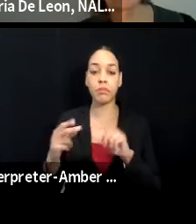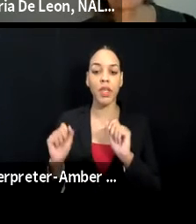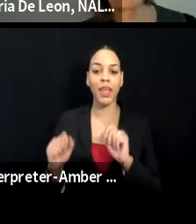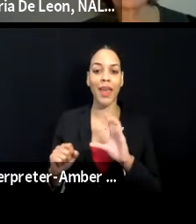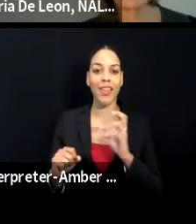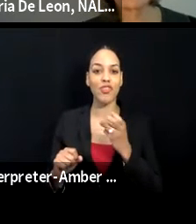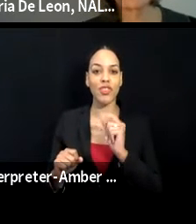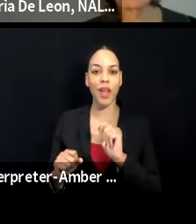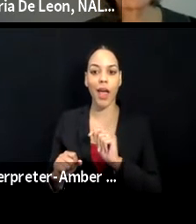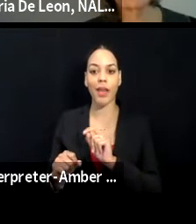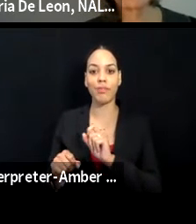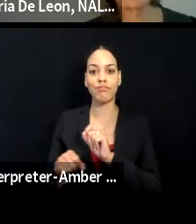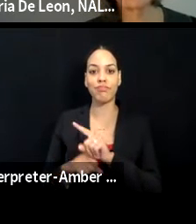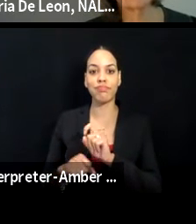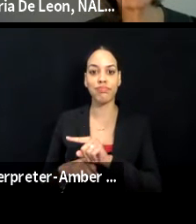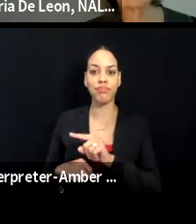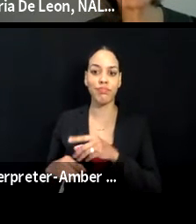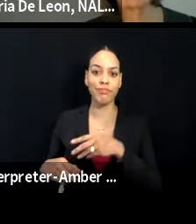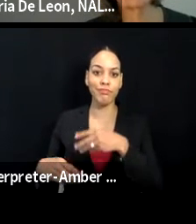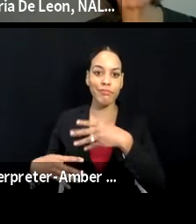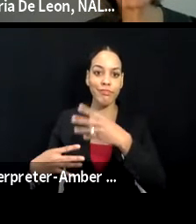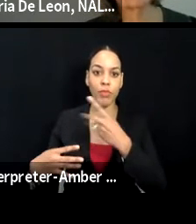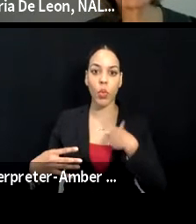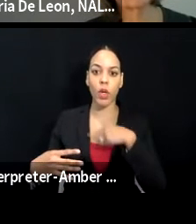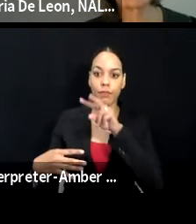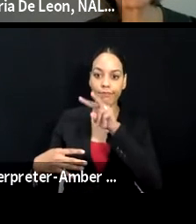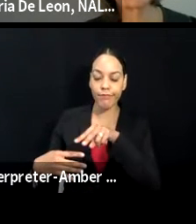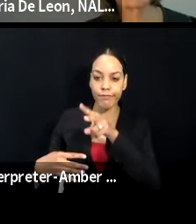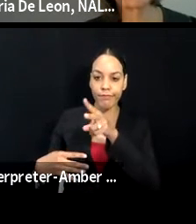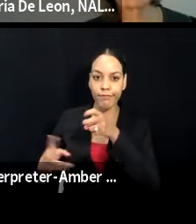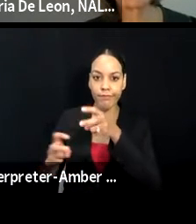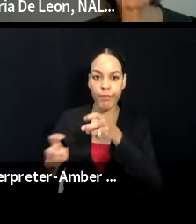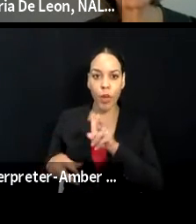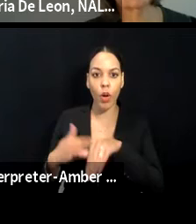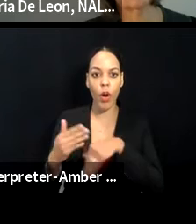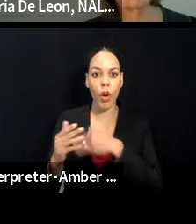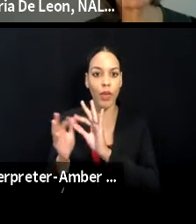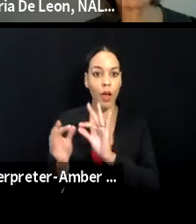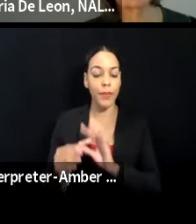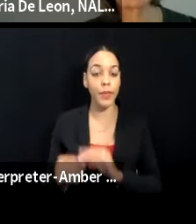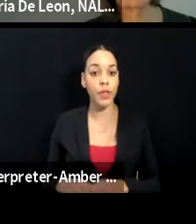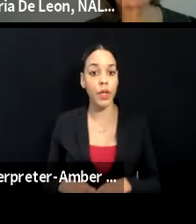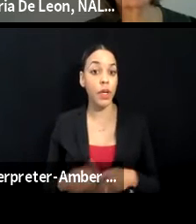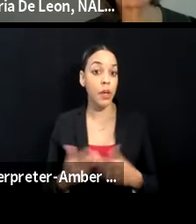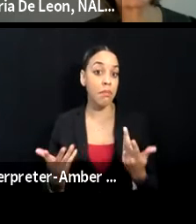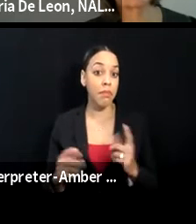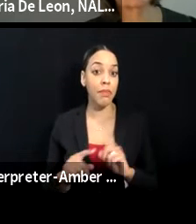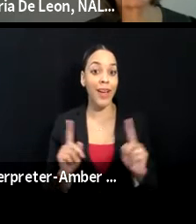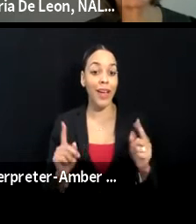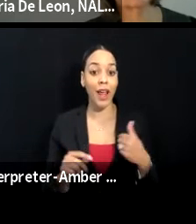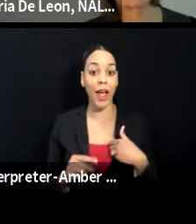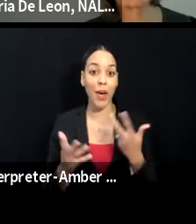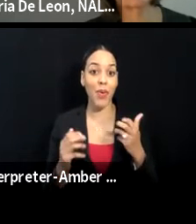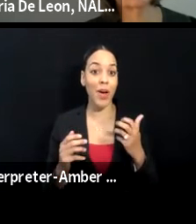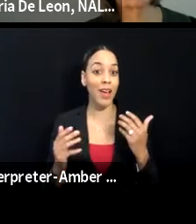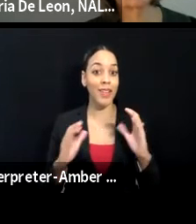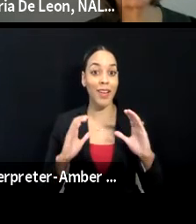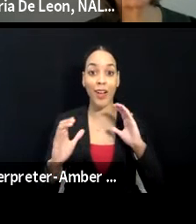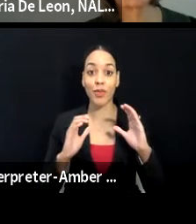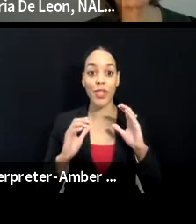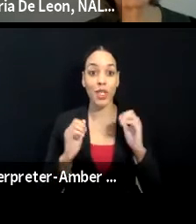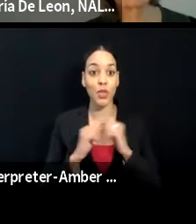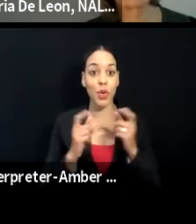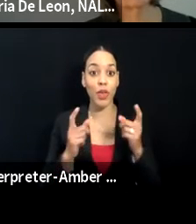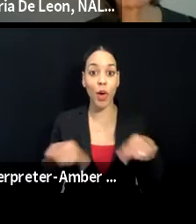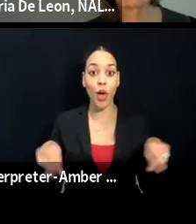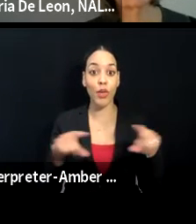certainly capture all of the comments in the chat. But I'd love to have a conversation with all of you for